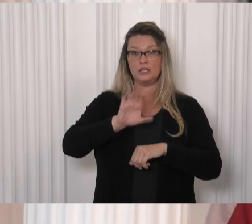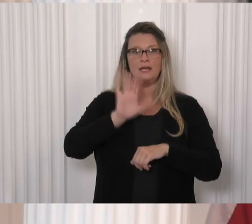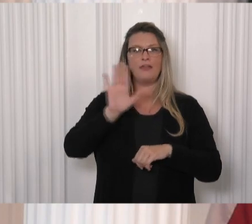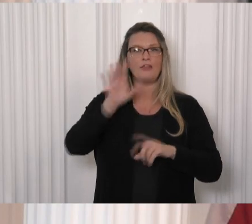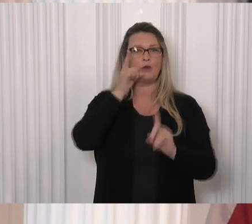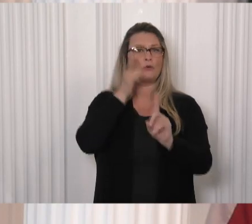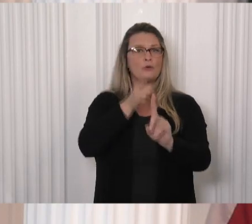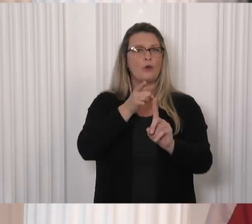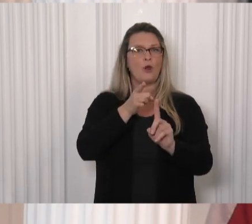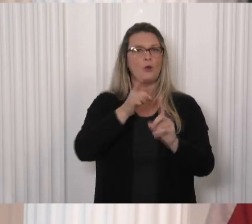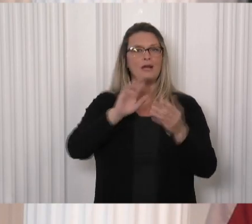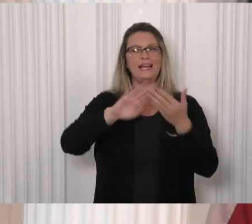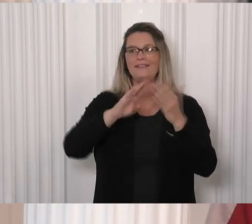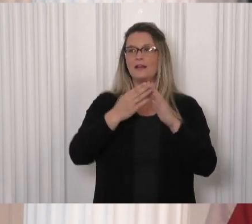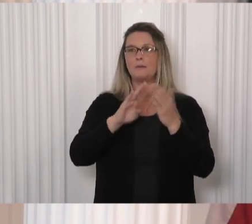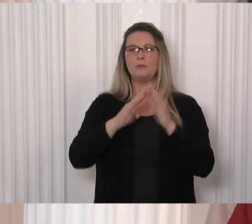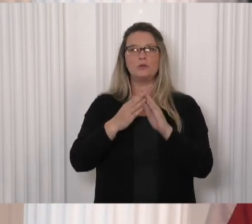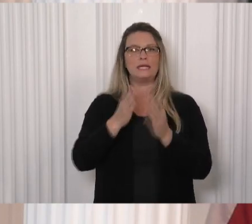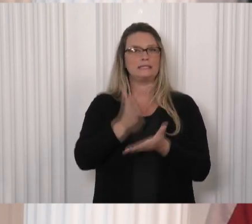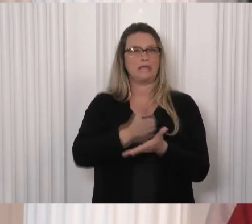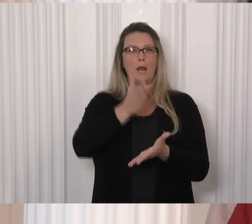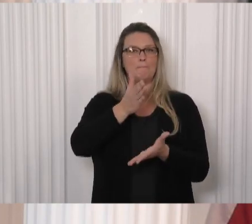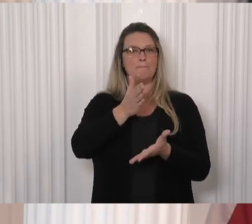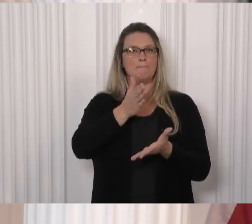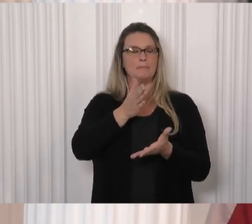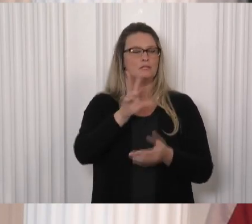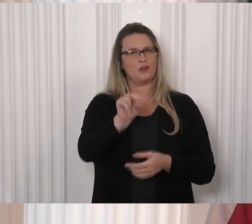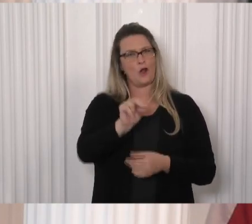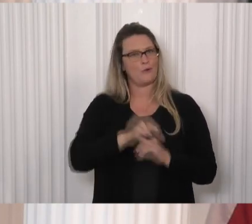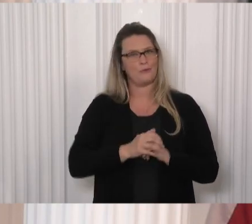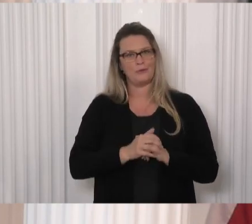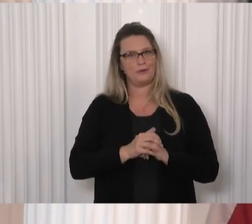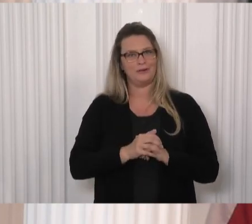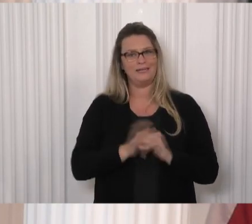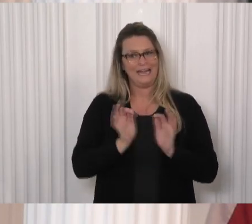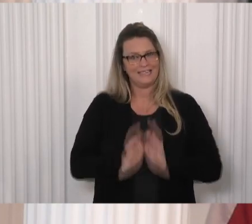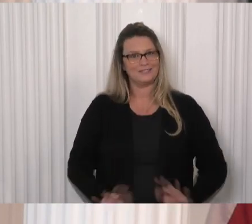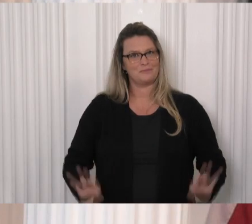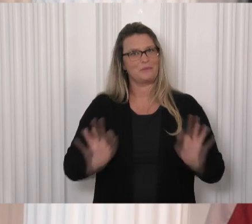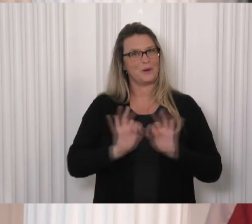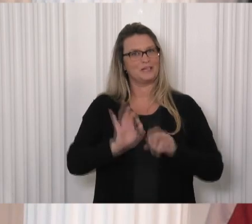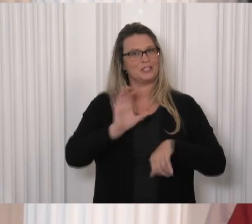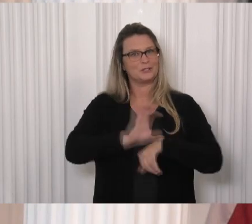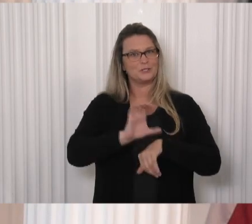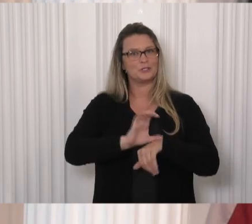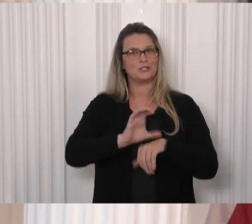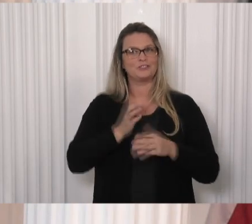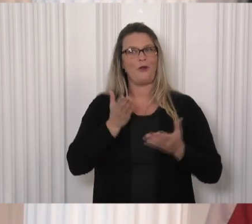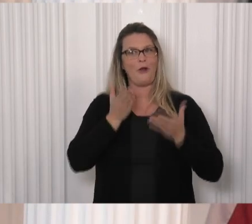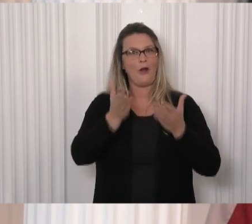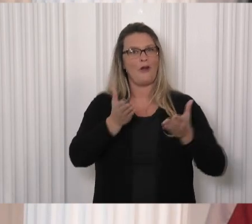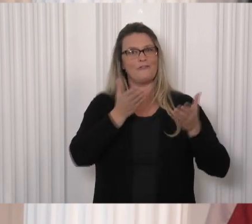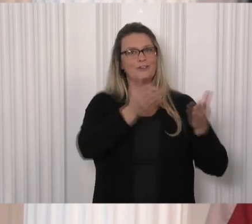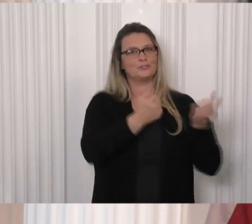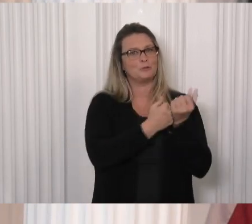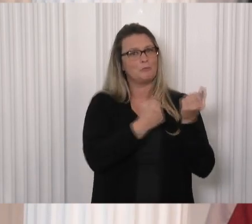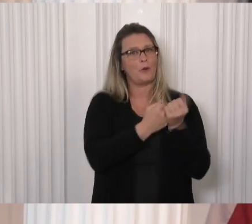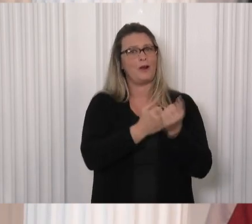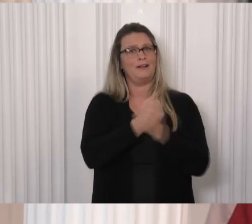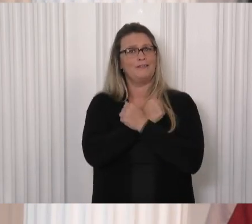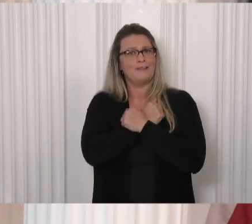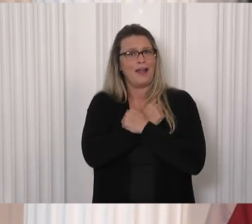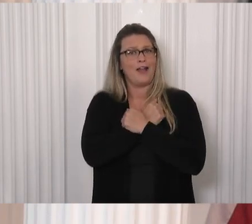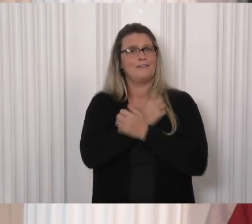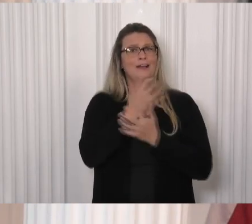in community stops. And so it is incredibly important there now that they are offering that hospitality, that care, that love in ways that are